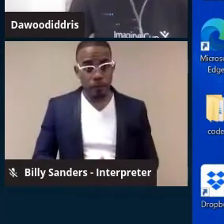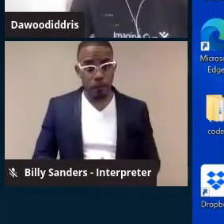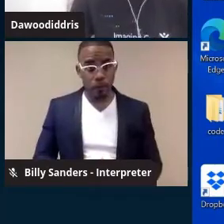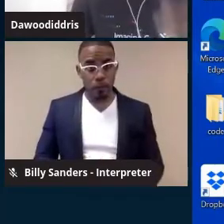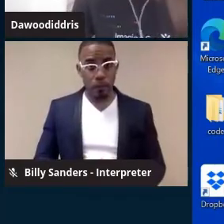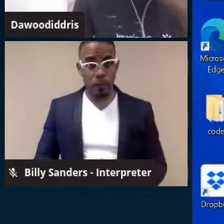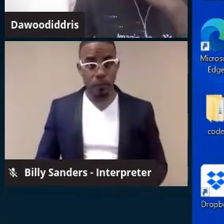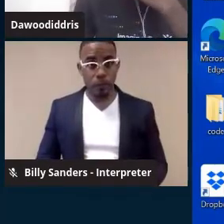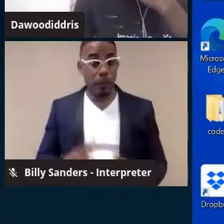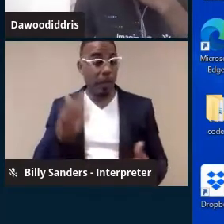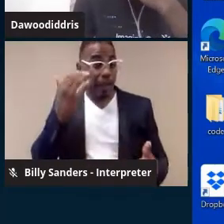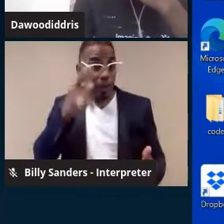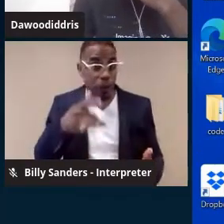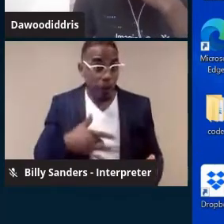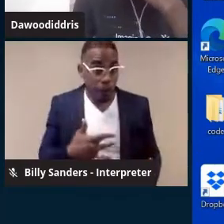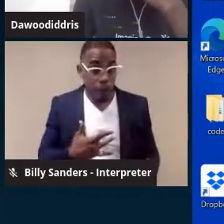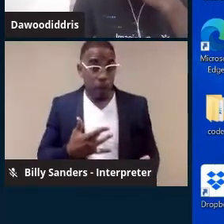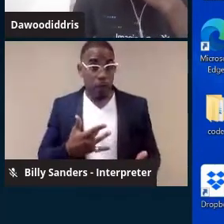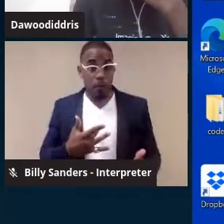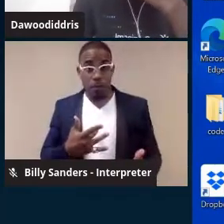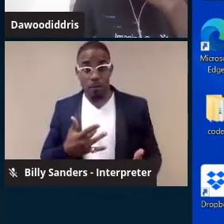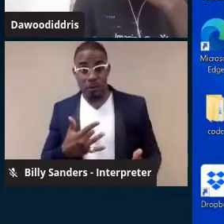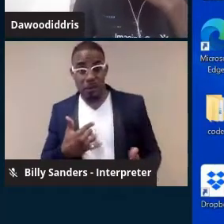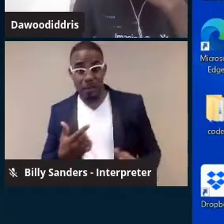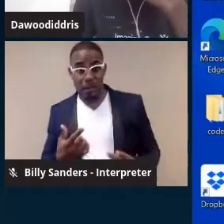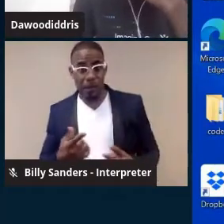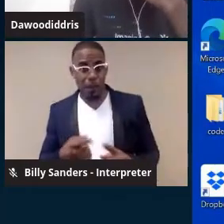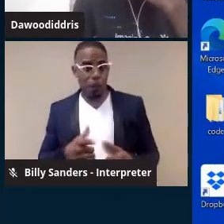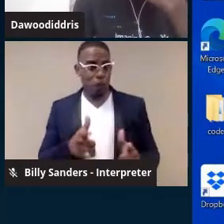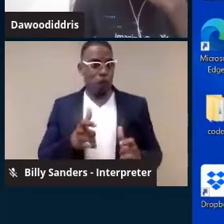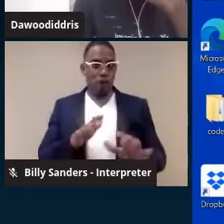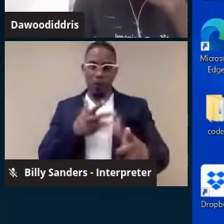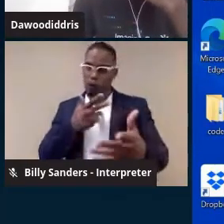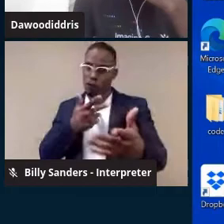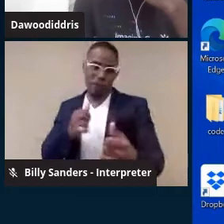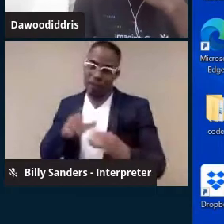folder. If you feel I'm actually going fast, trust me, this